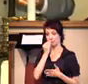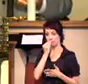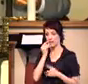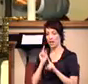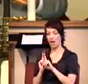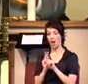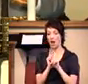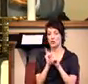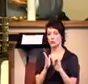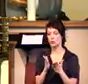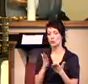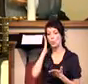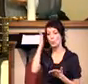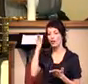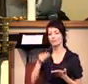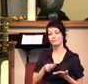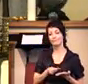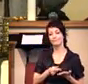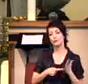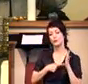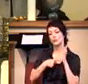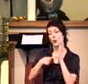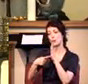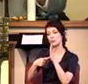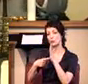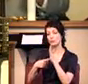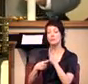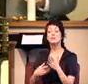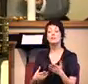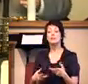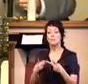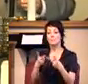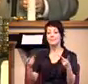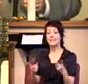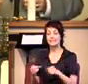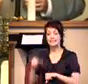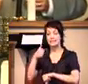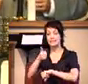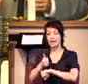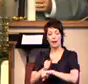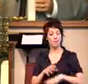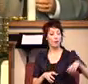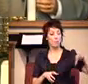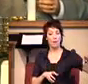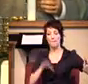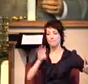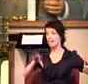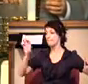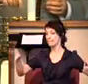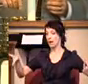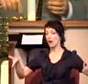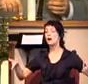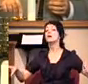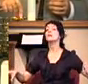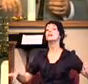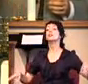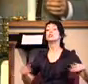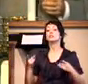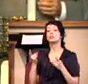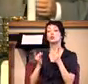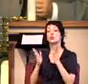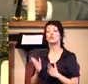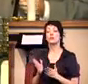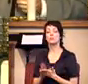you will be directed by ushers to come to serving stations around the church, where the server will take